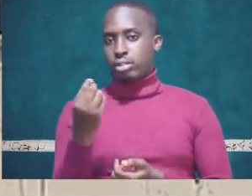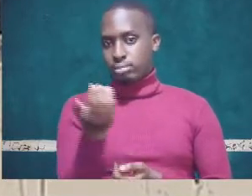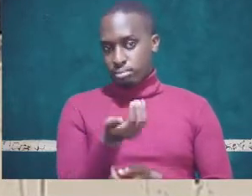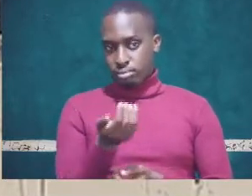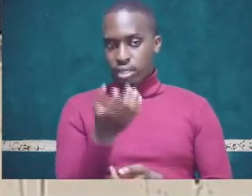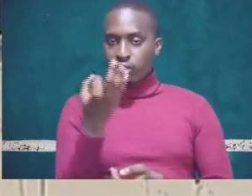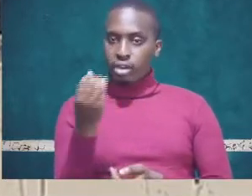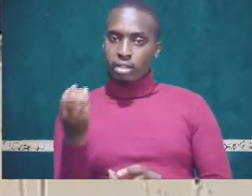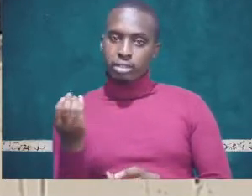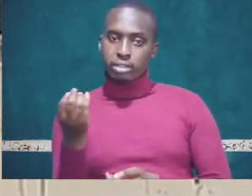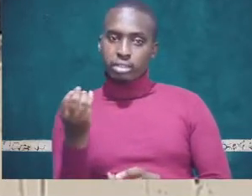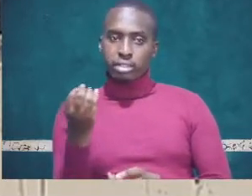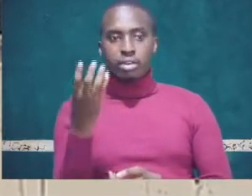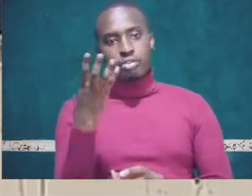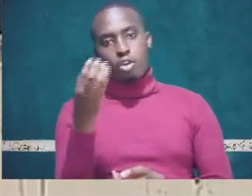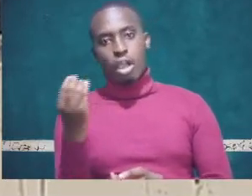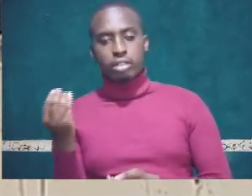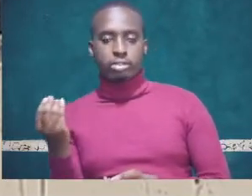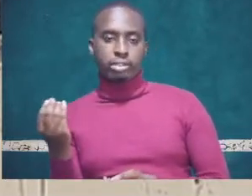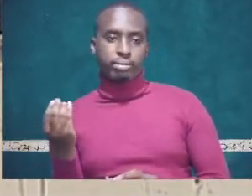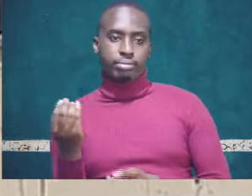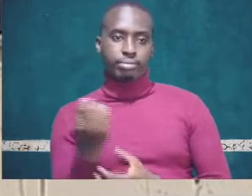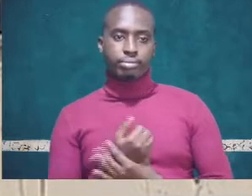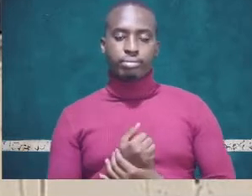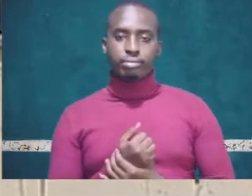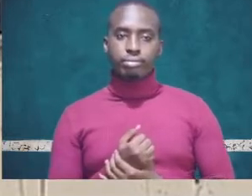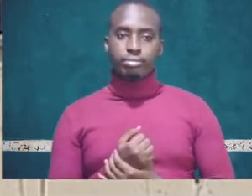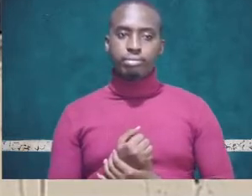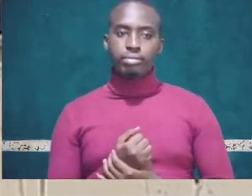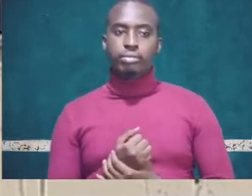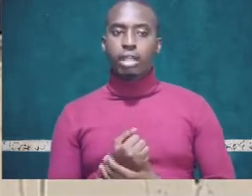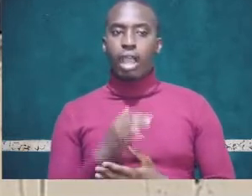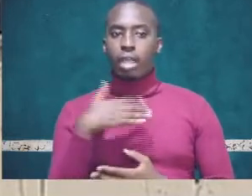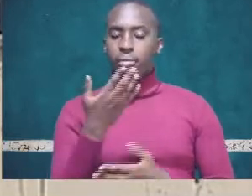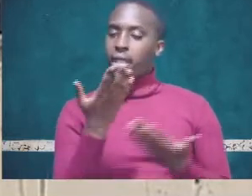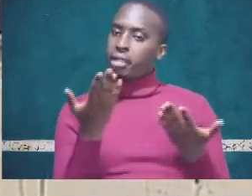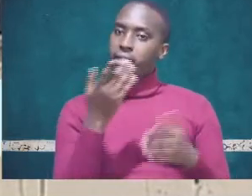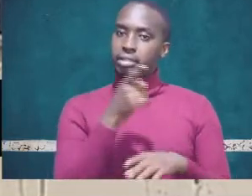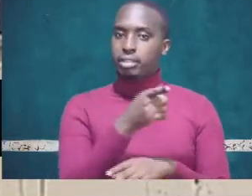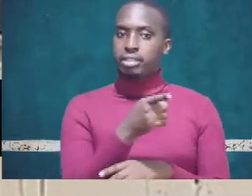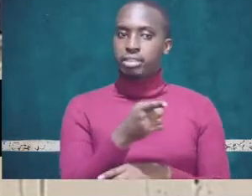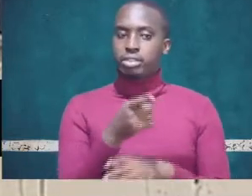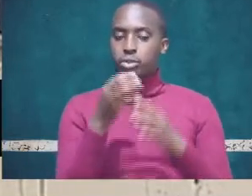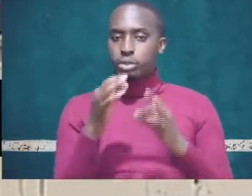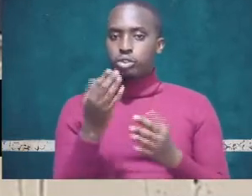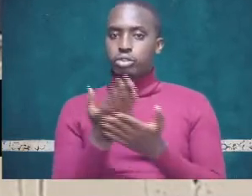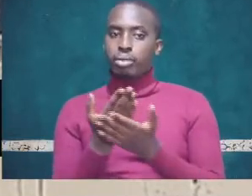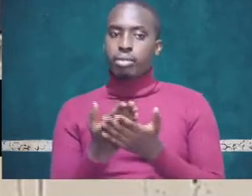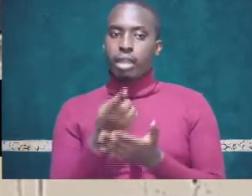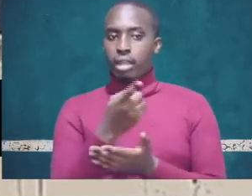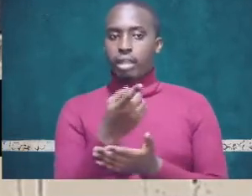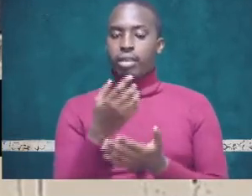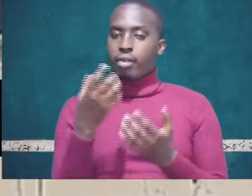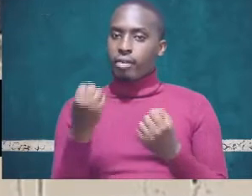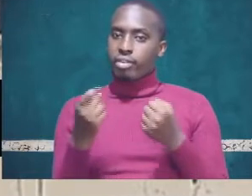maybe 300, and we have a price 400. Then on this, our quantity demanded here, maybe